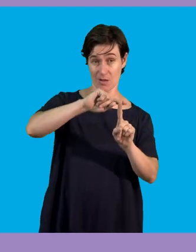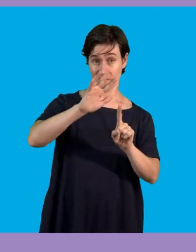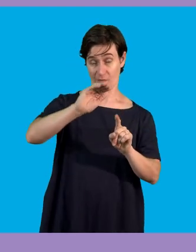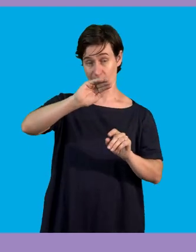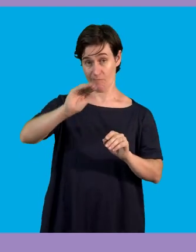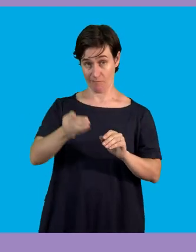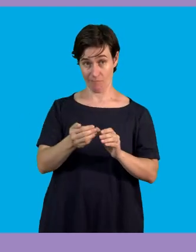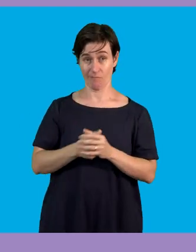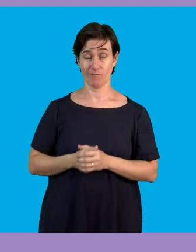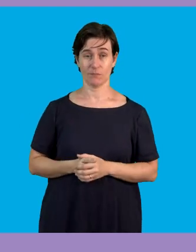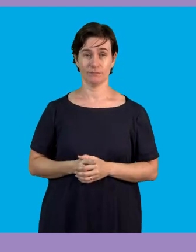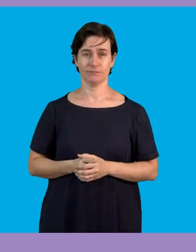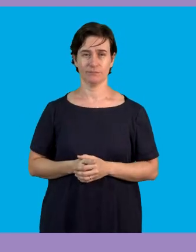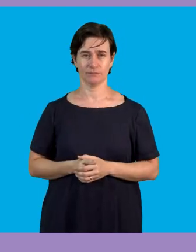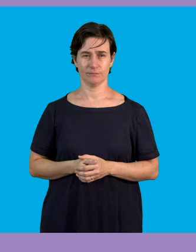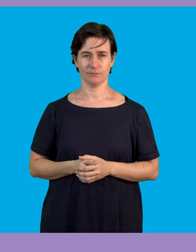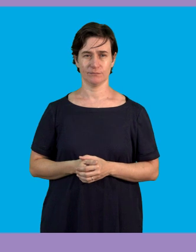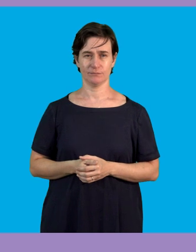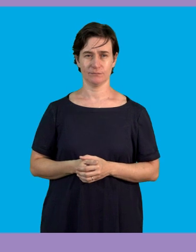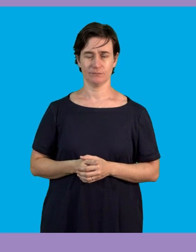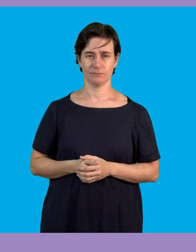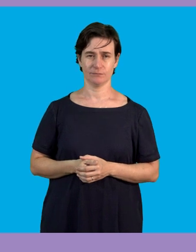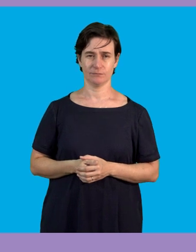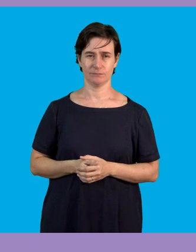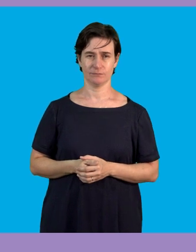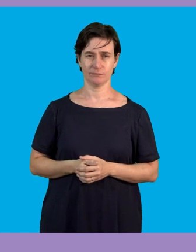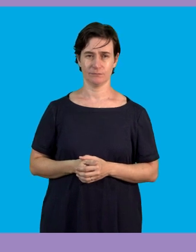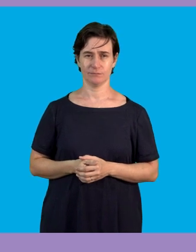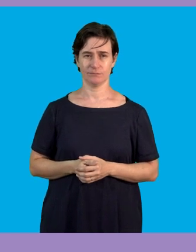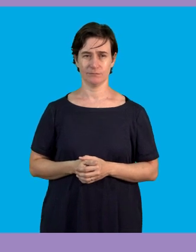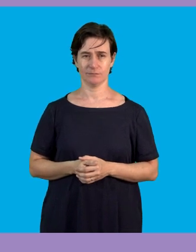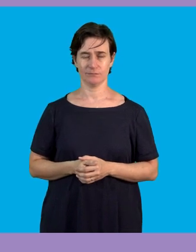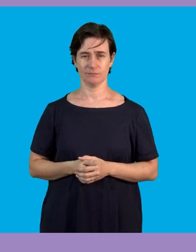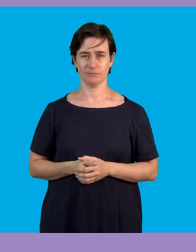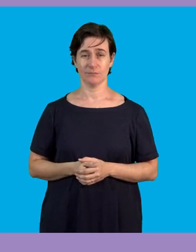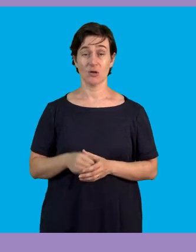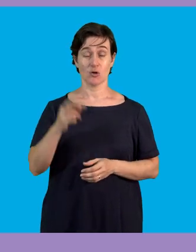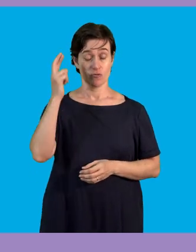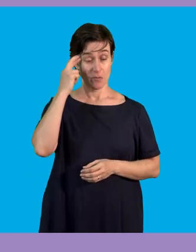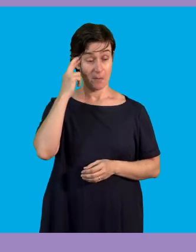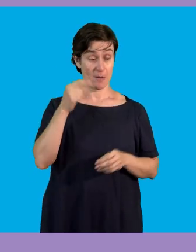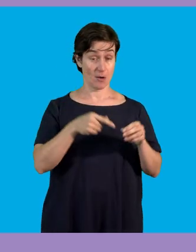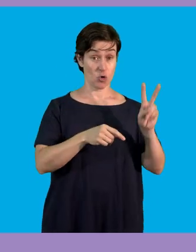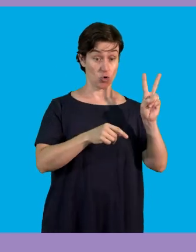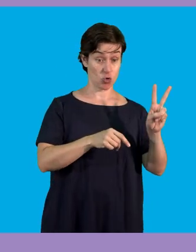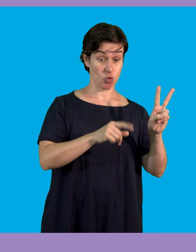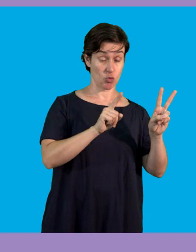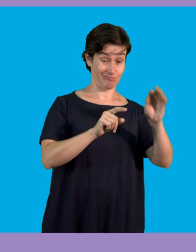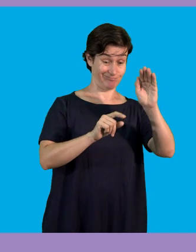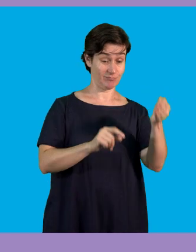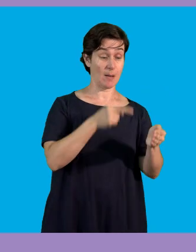and the bracket that has n plus 5. Because the 2 is multiplied,